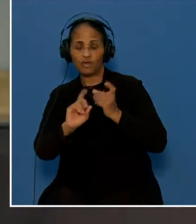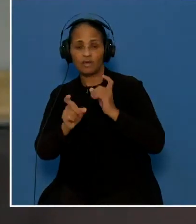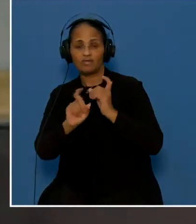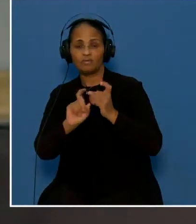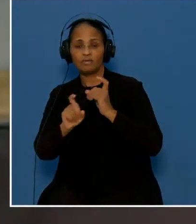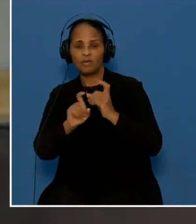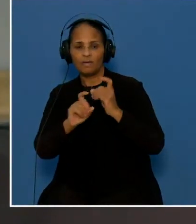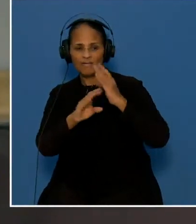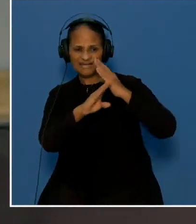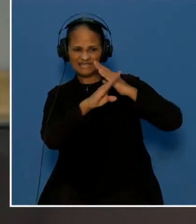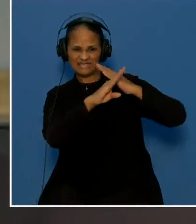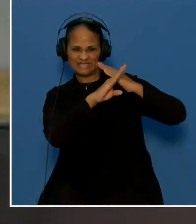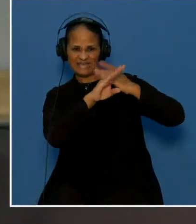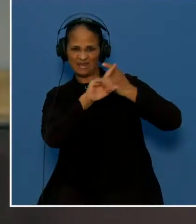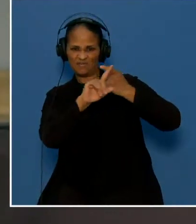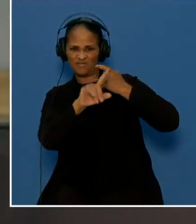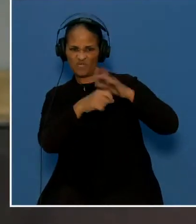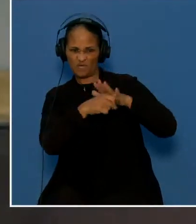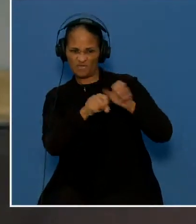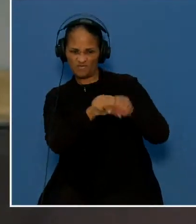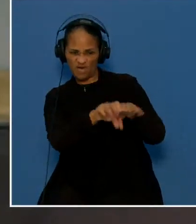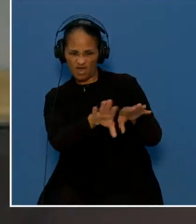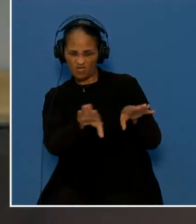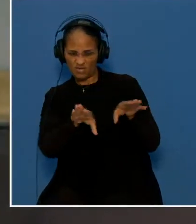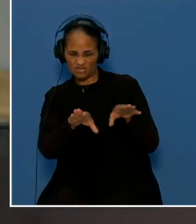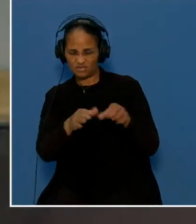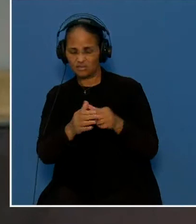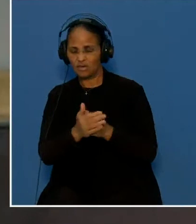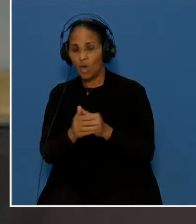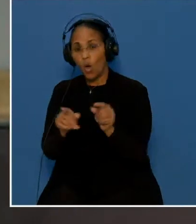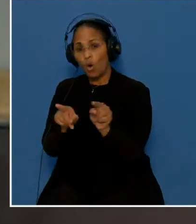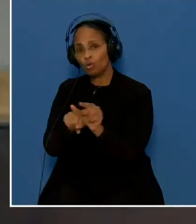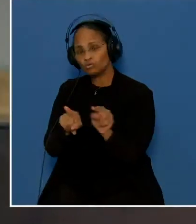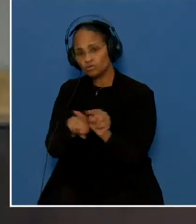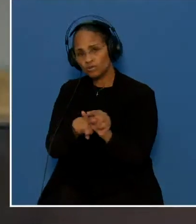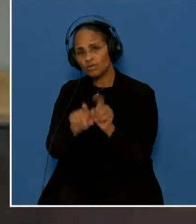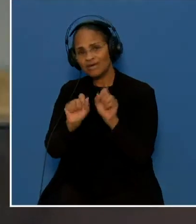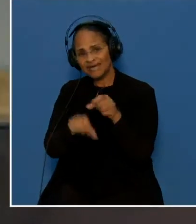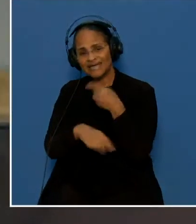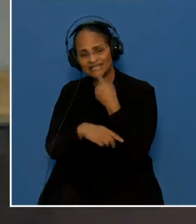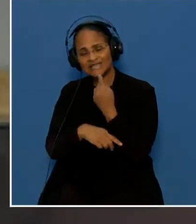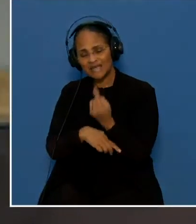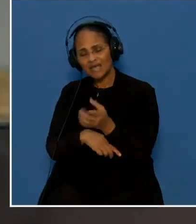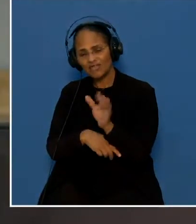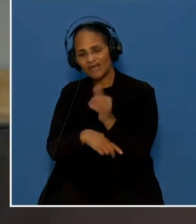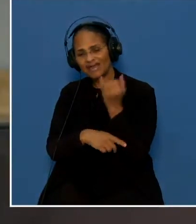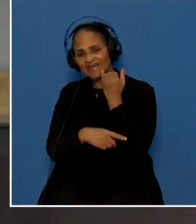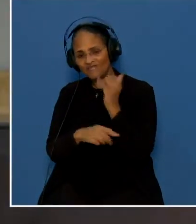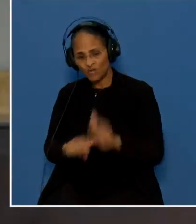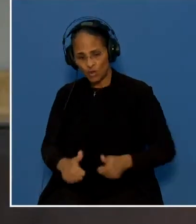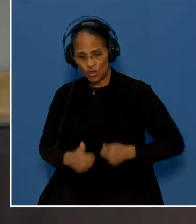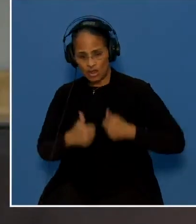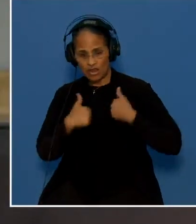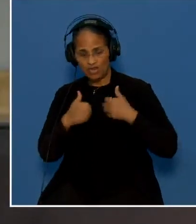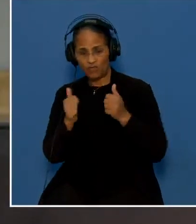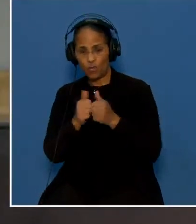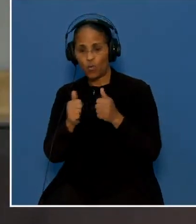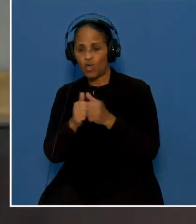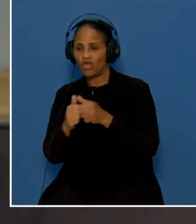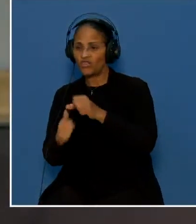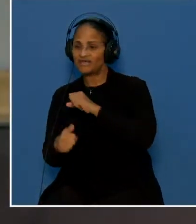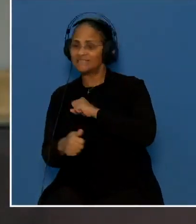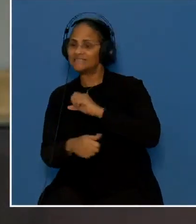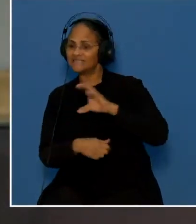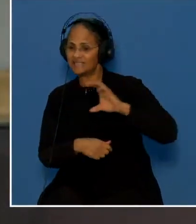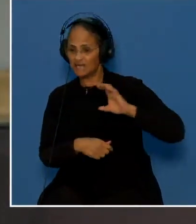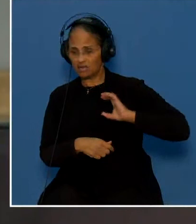by shielding them from this virus. Also, can I just say that if you live with a senior or a medically